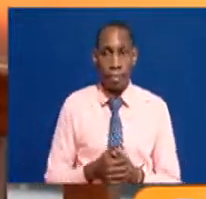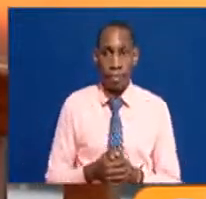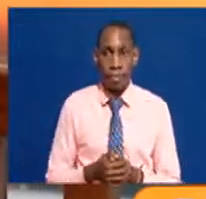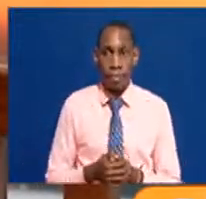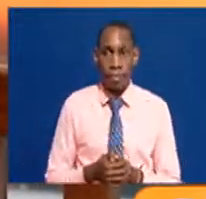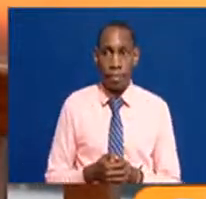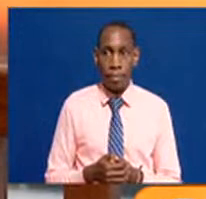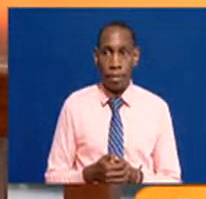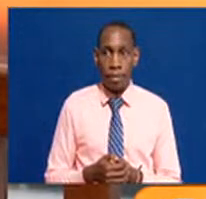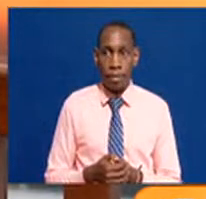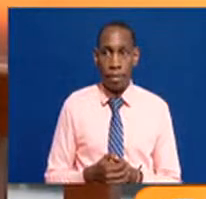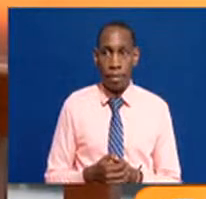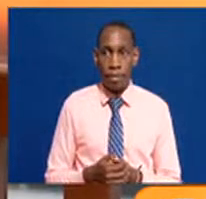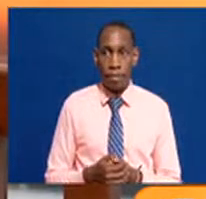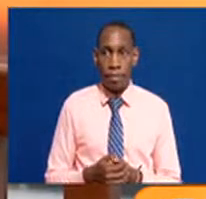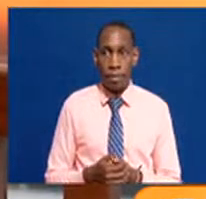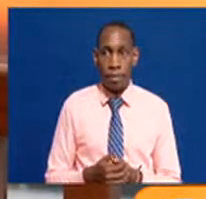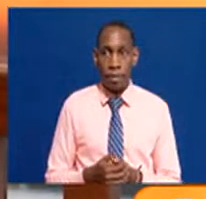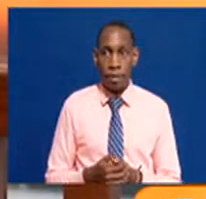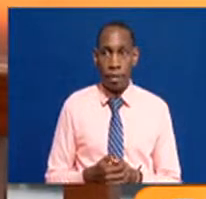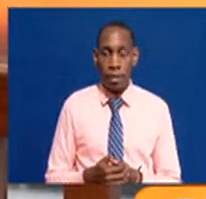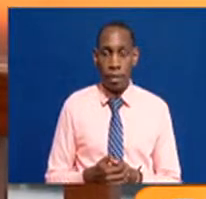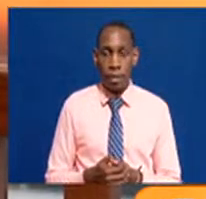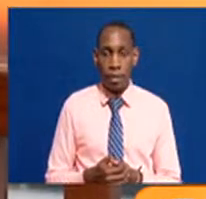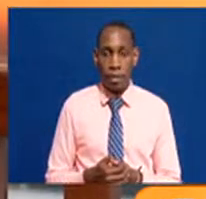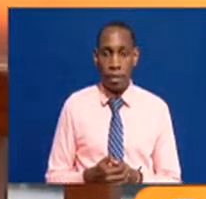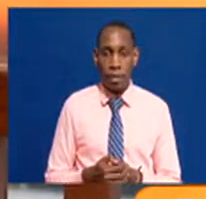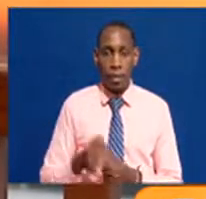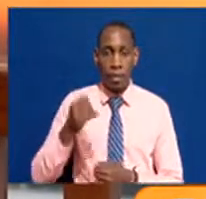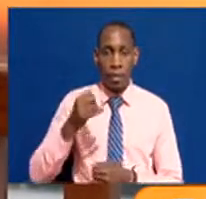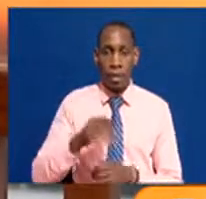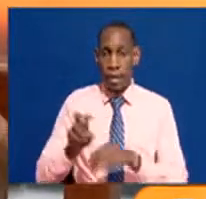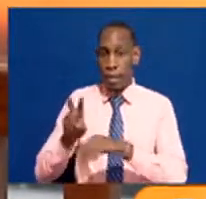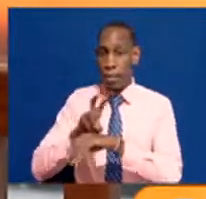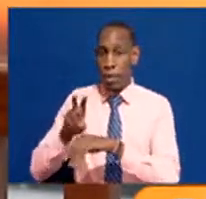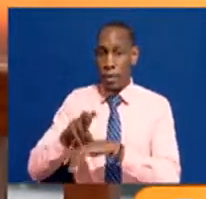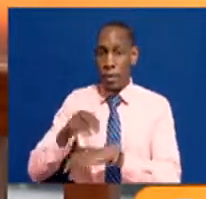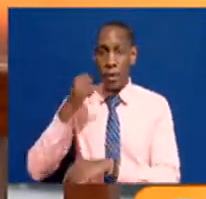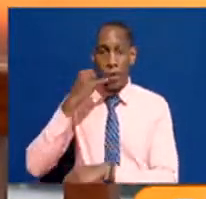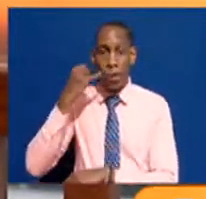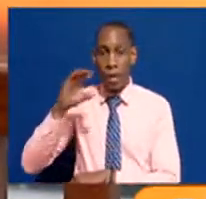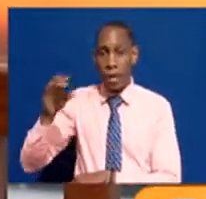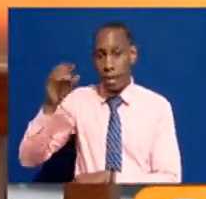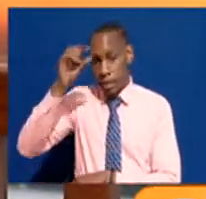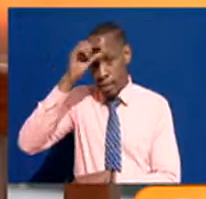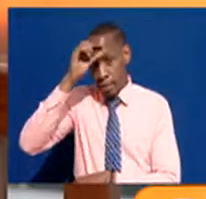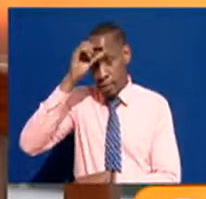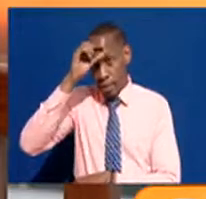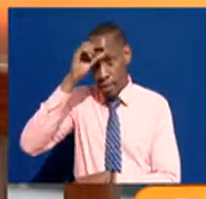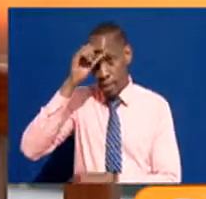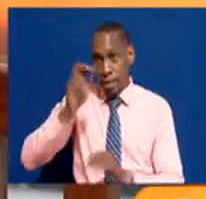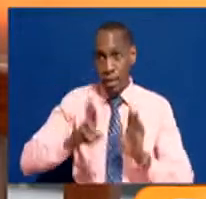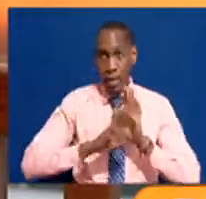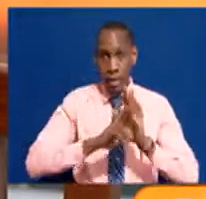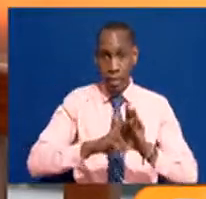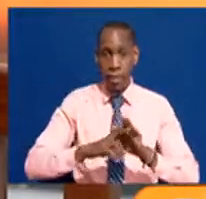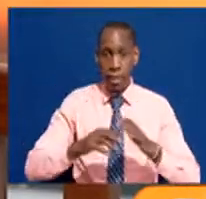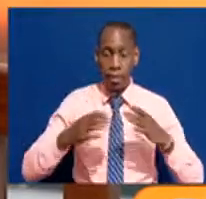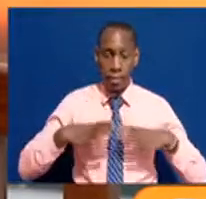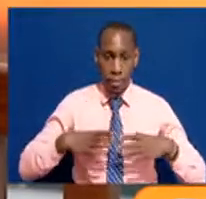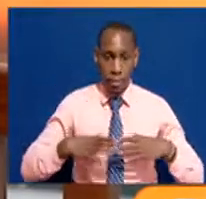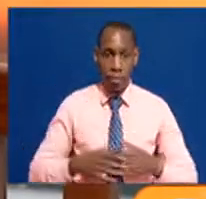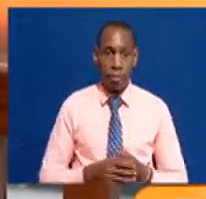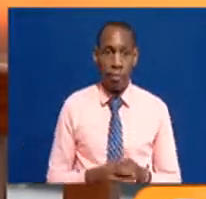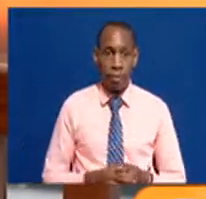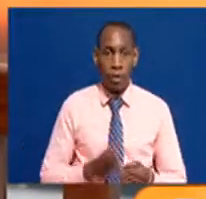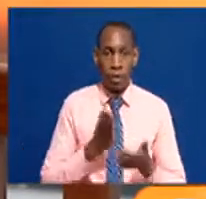I'll hold the Nakuru County government account on behalf of the Nakuru people